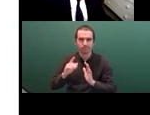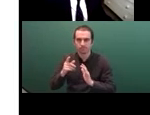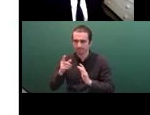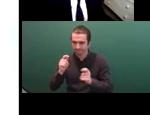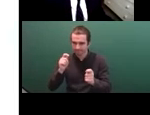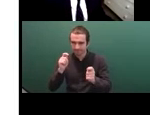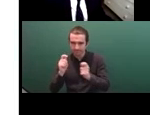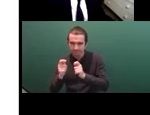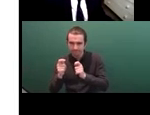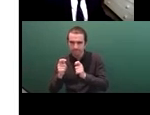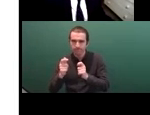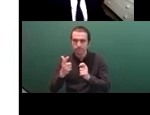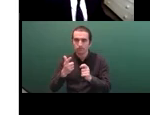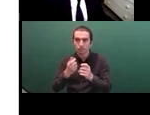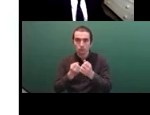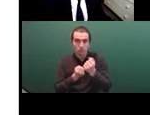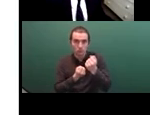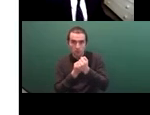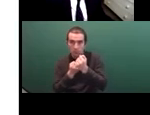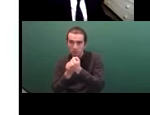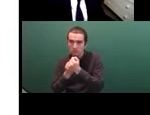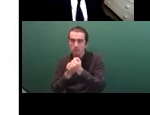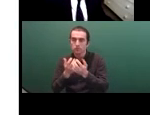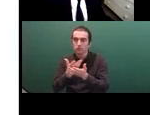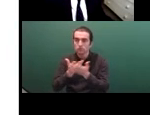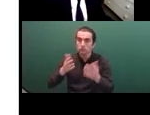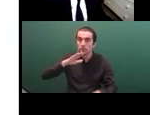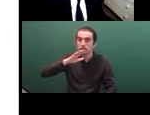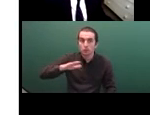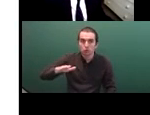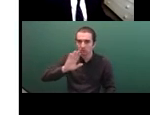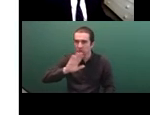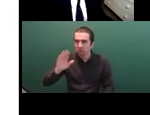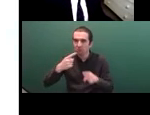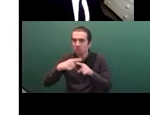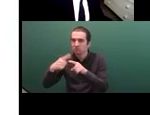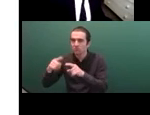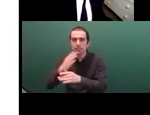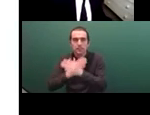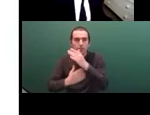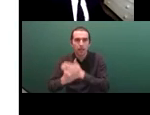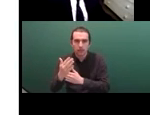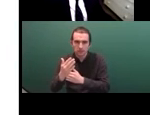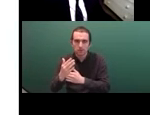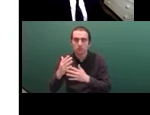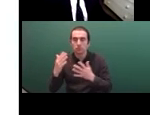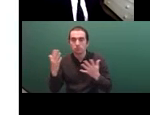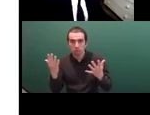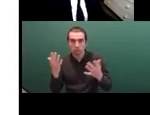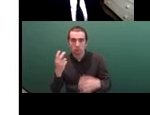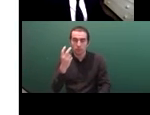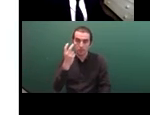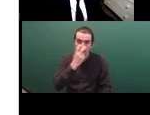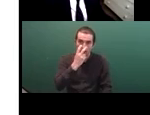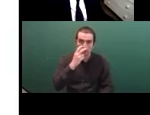need braille, the mobility training, or they might need large print, magnification, orientation, they may need glasses, and